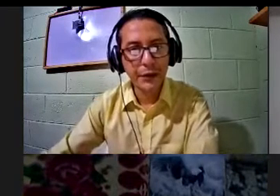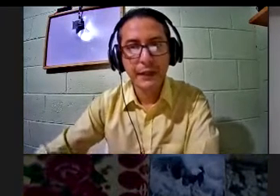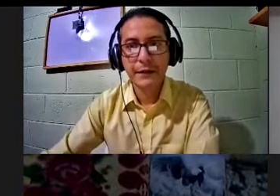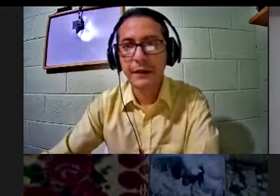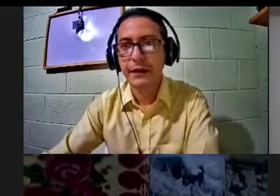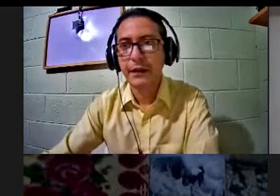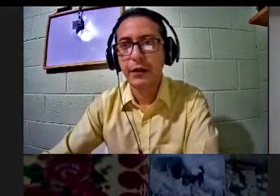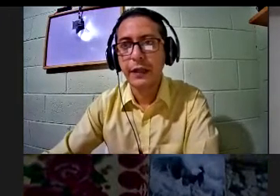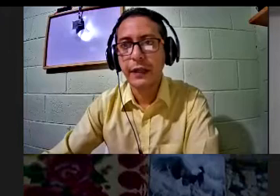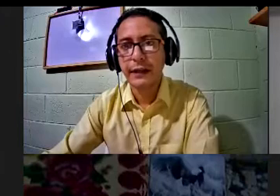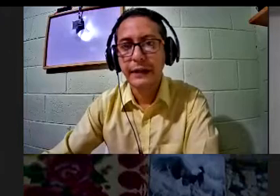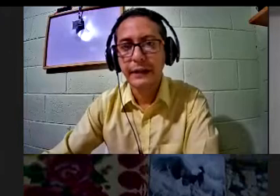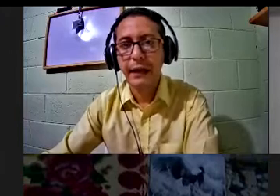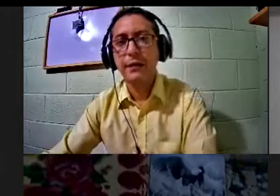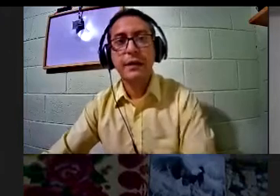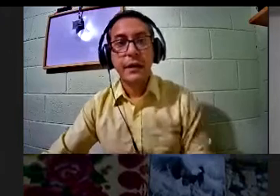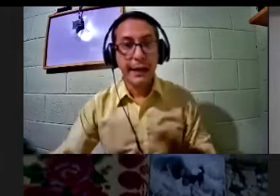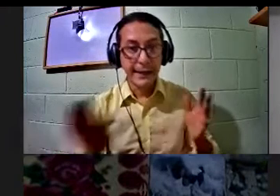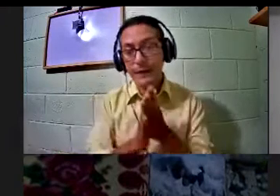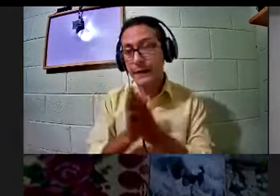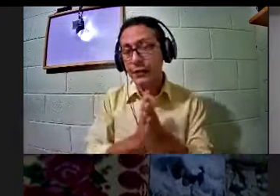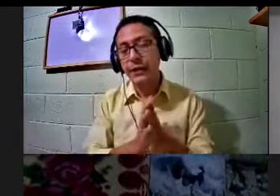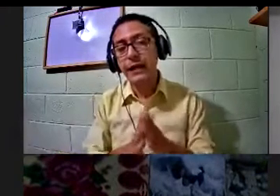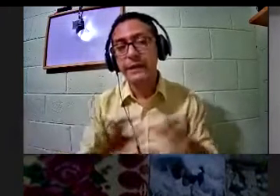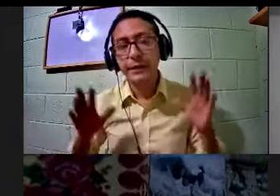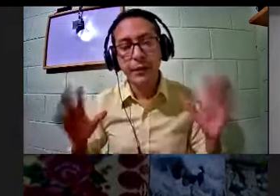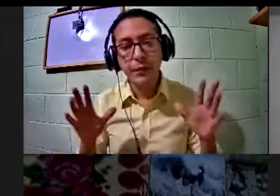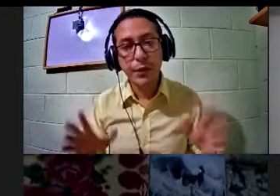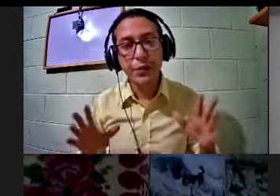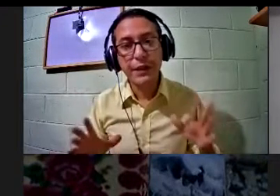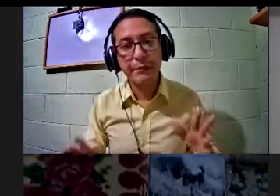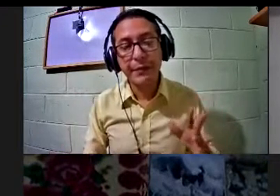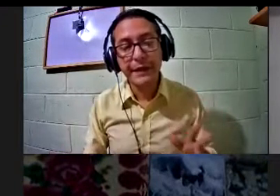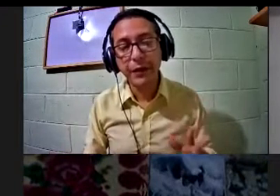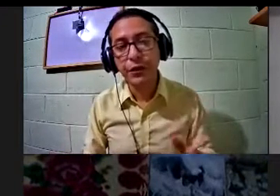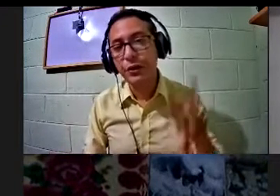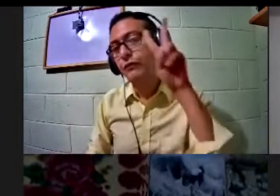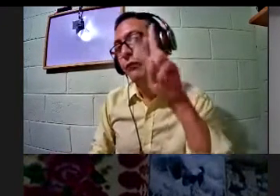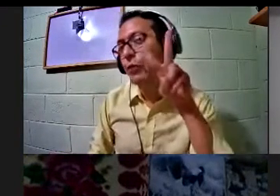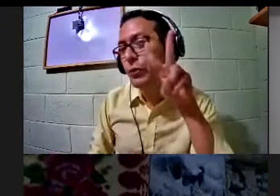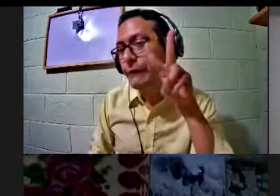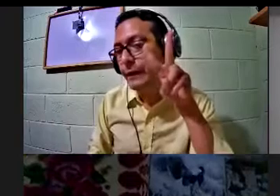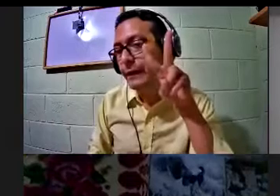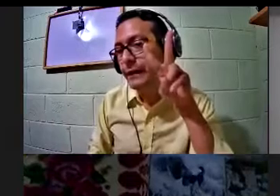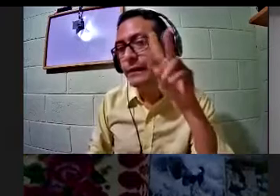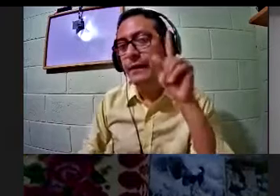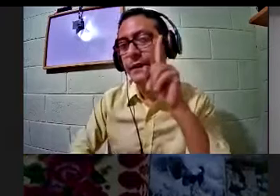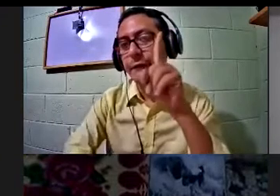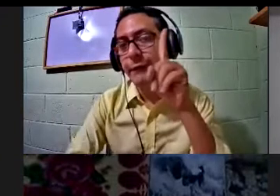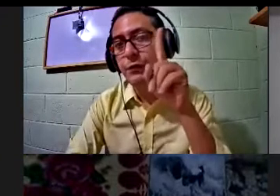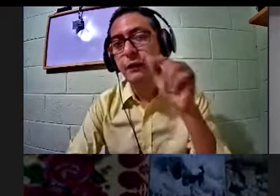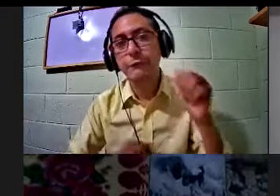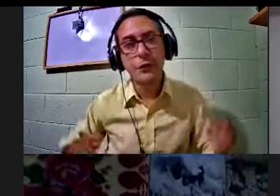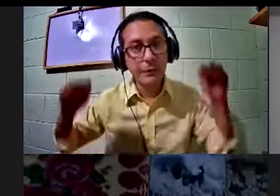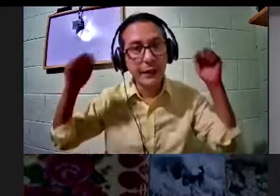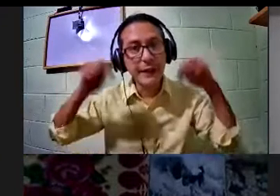Antonio Hernández present. Okay. Now, as I was telling you guys, we use the present continuous for two different things. The